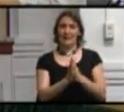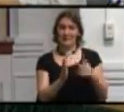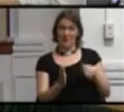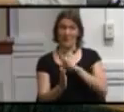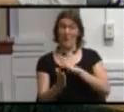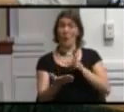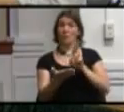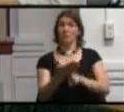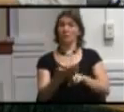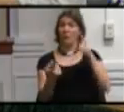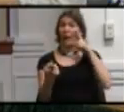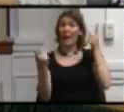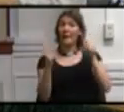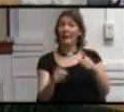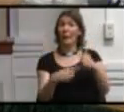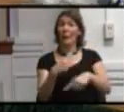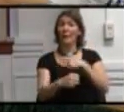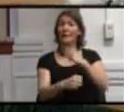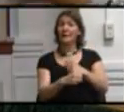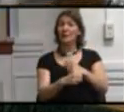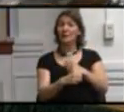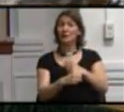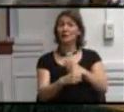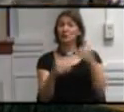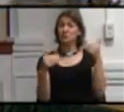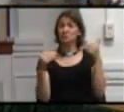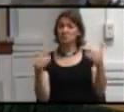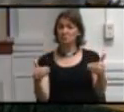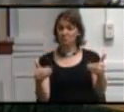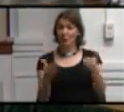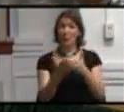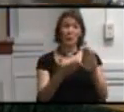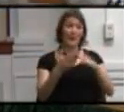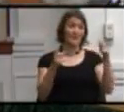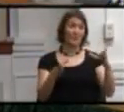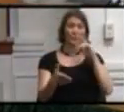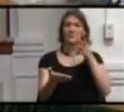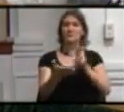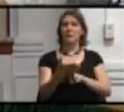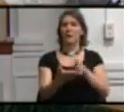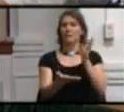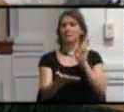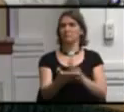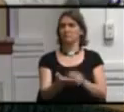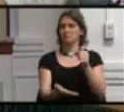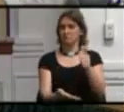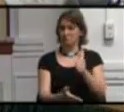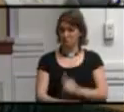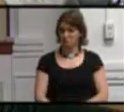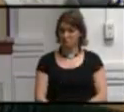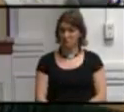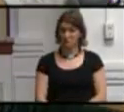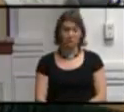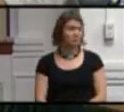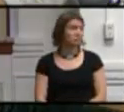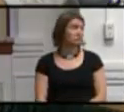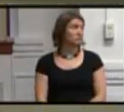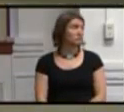to authorize the interim town manager to sign an annual contract with CAI.